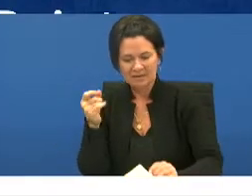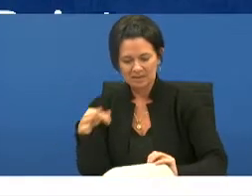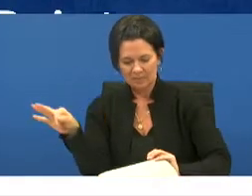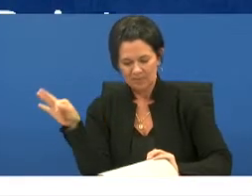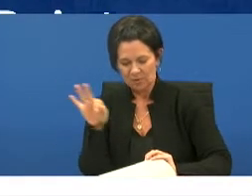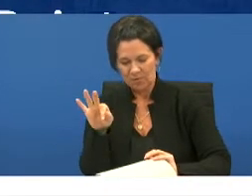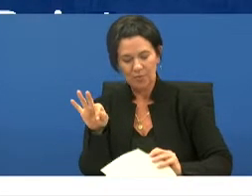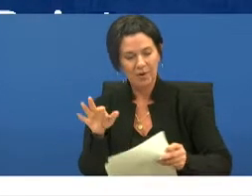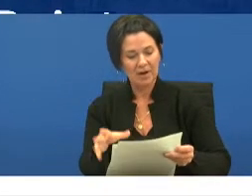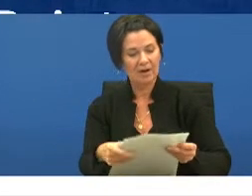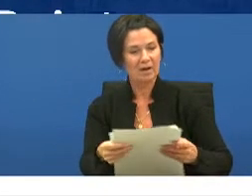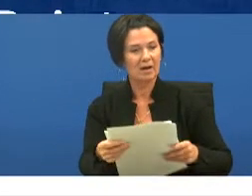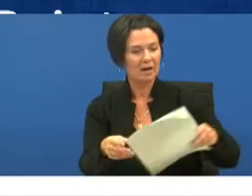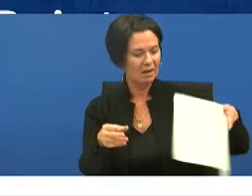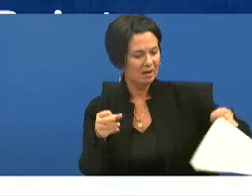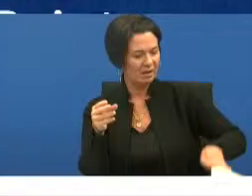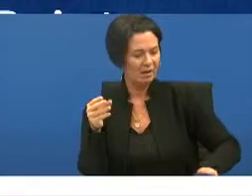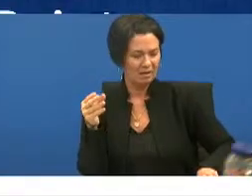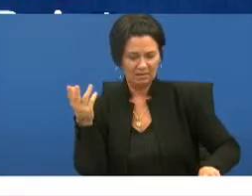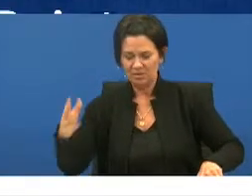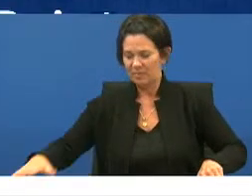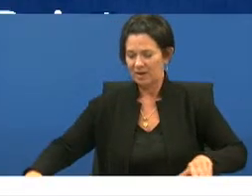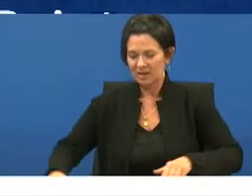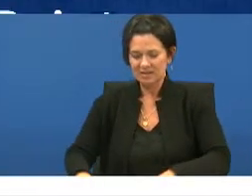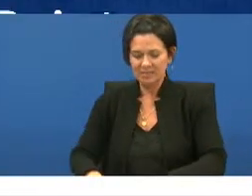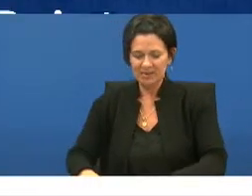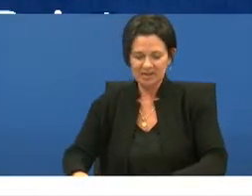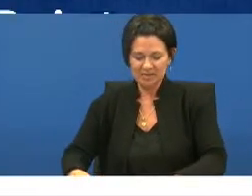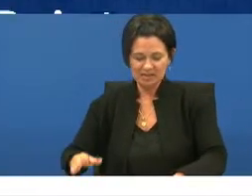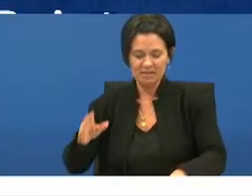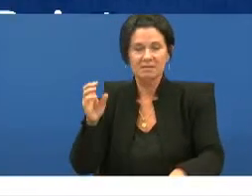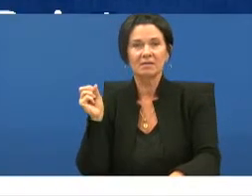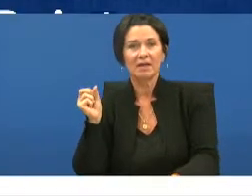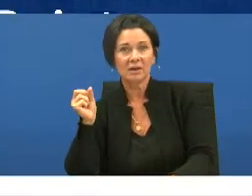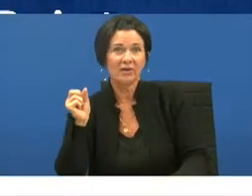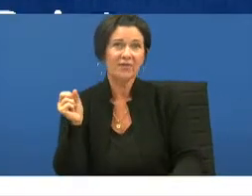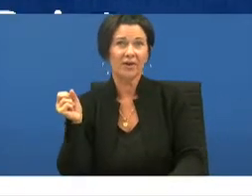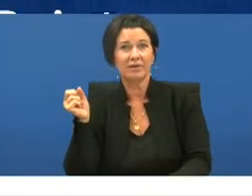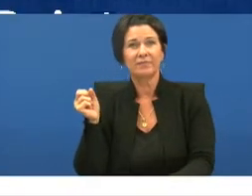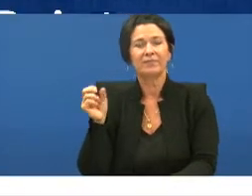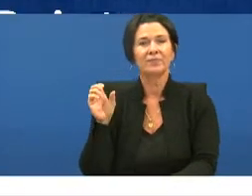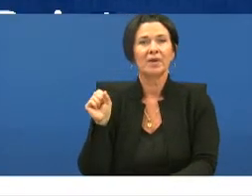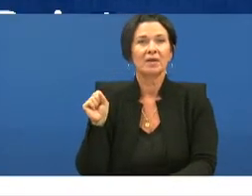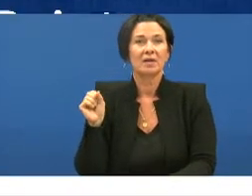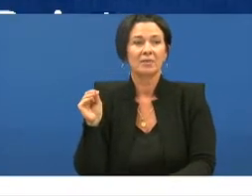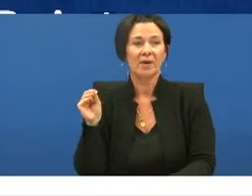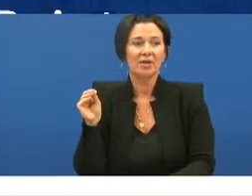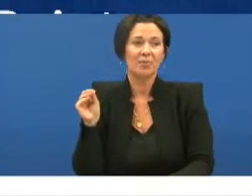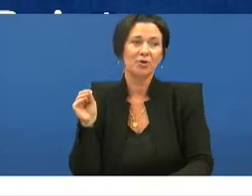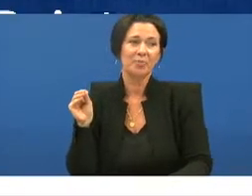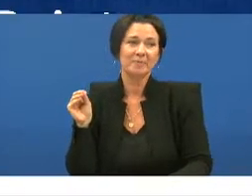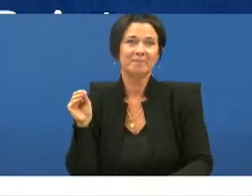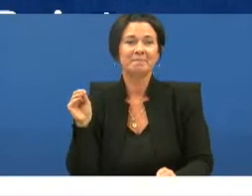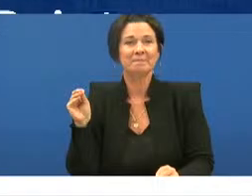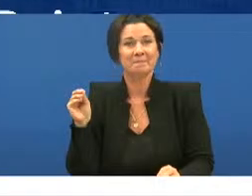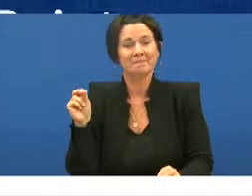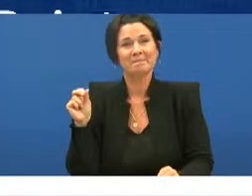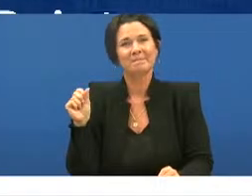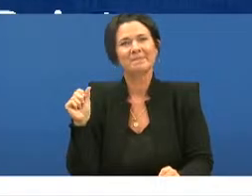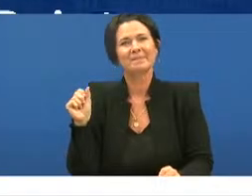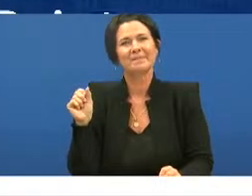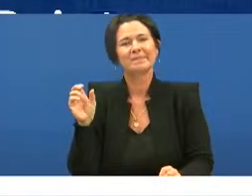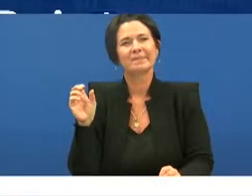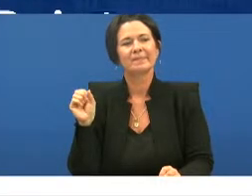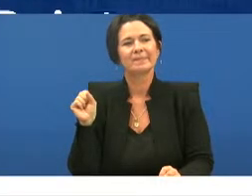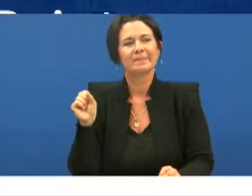step here that we are getting ready to do to import the process for our Councilwoman, city. we're gonna have our time still